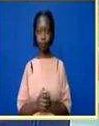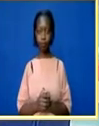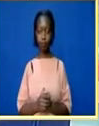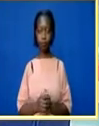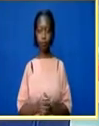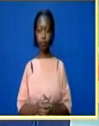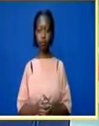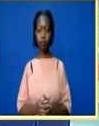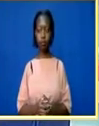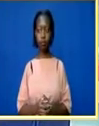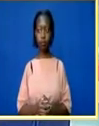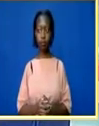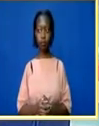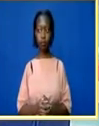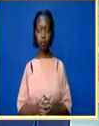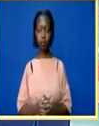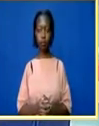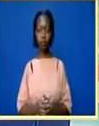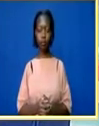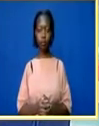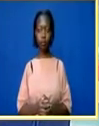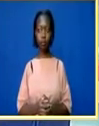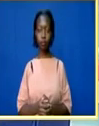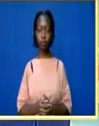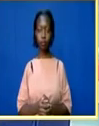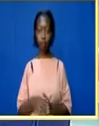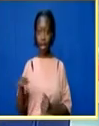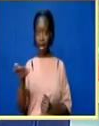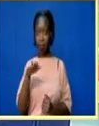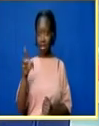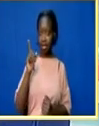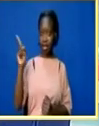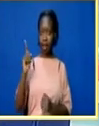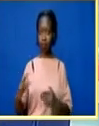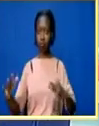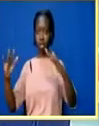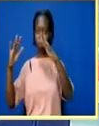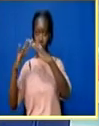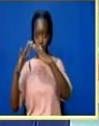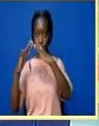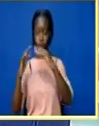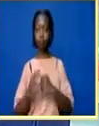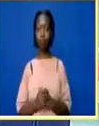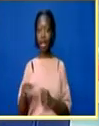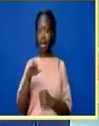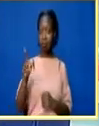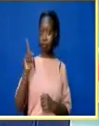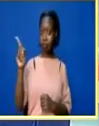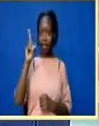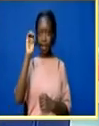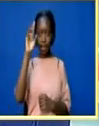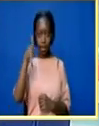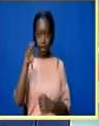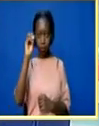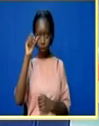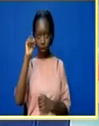deposition site. Site is a place. Okay. So that place, we call it a